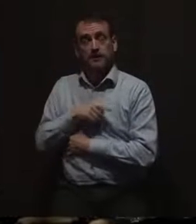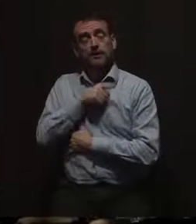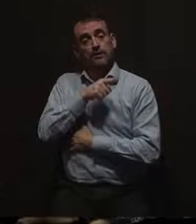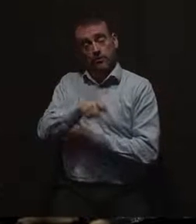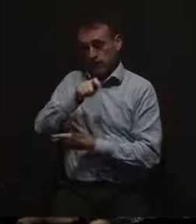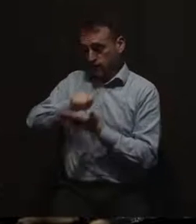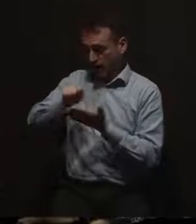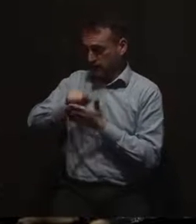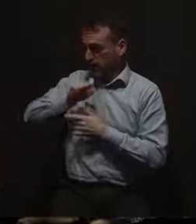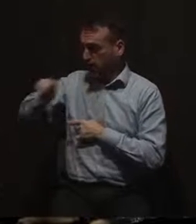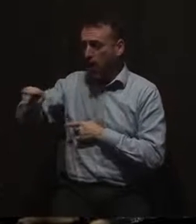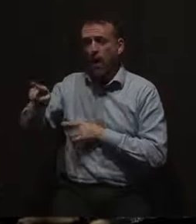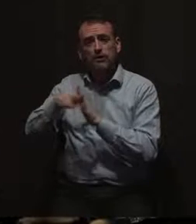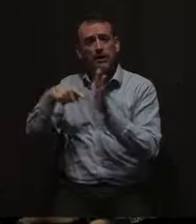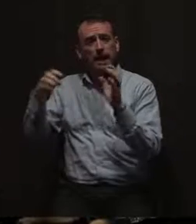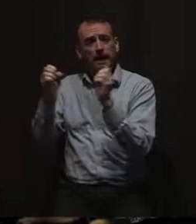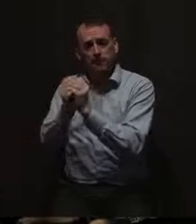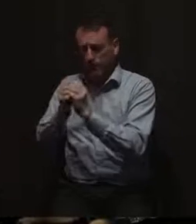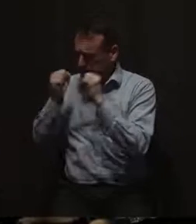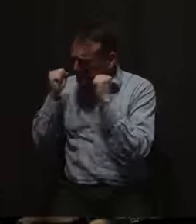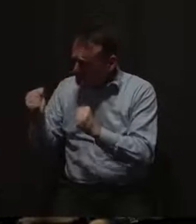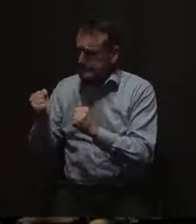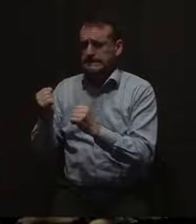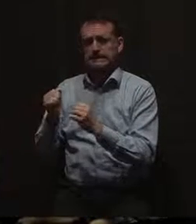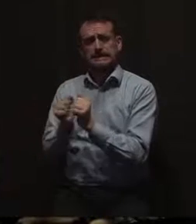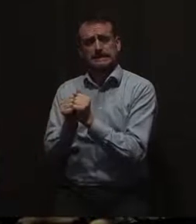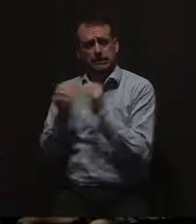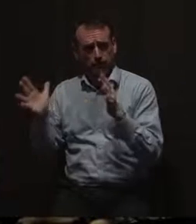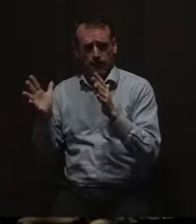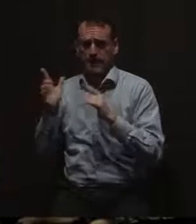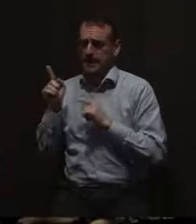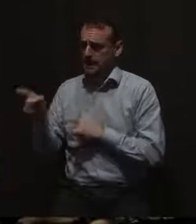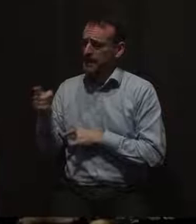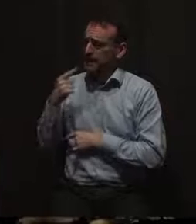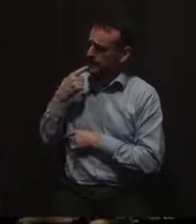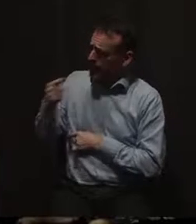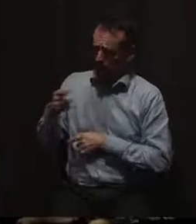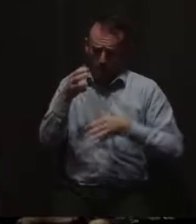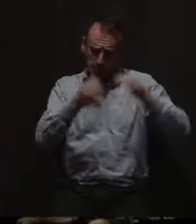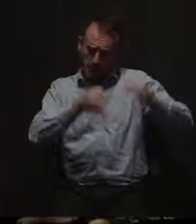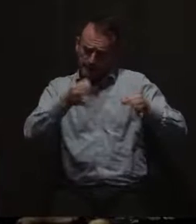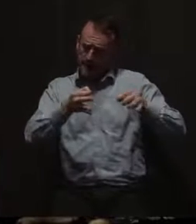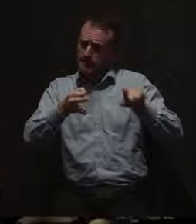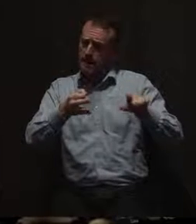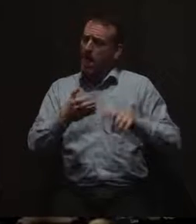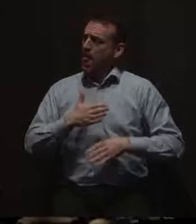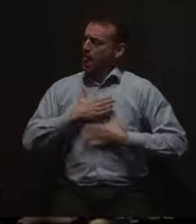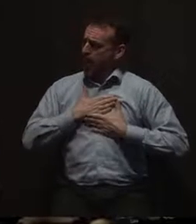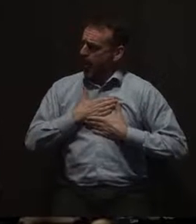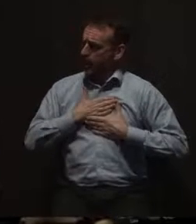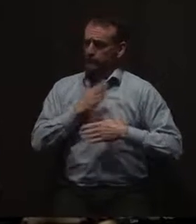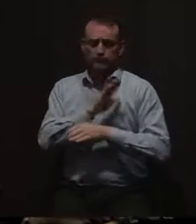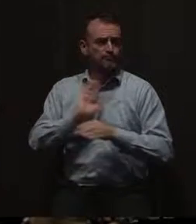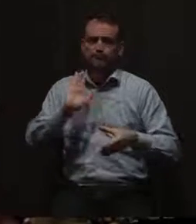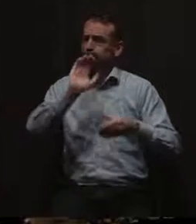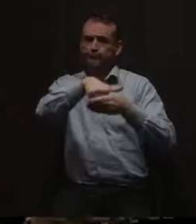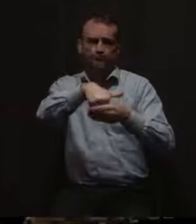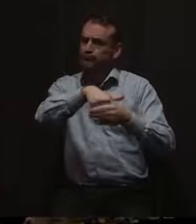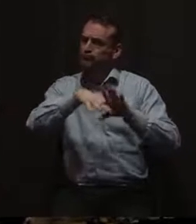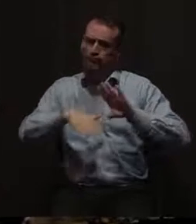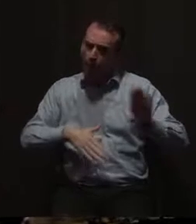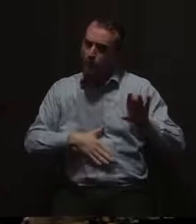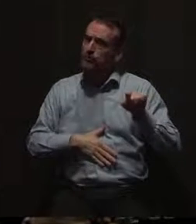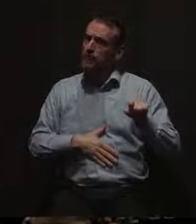vehemently disagrees with him. She writes, in politics, love is a stranger. And when it intrudes upon it, nothing is being